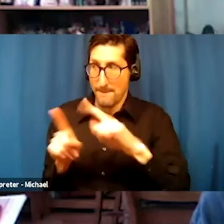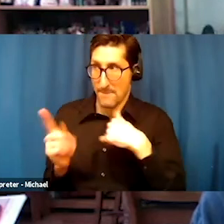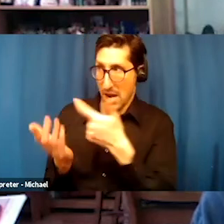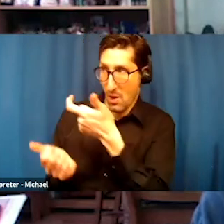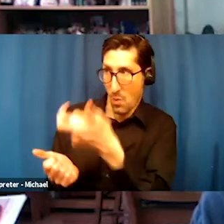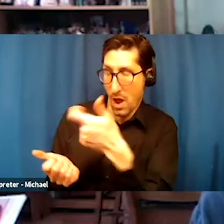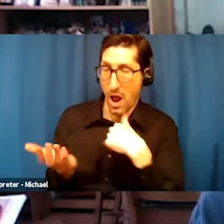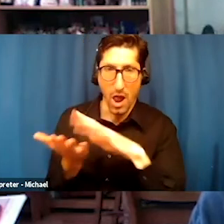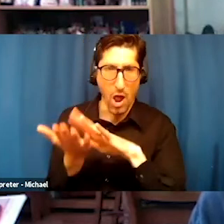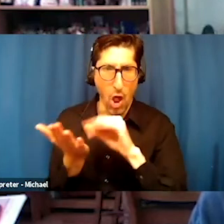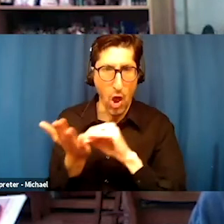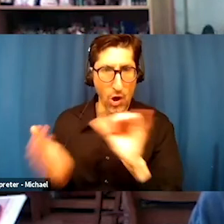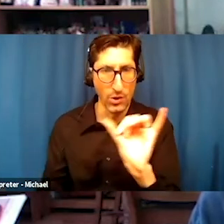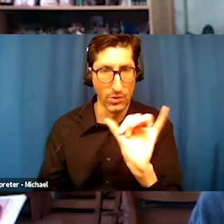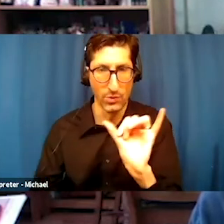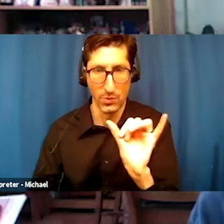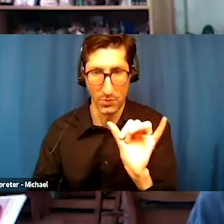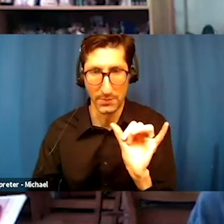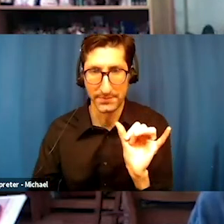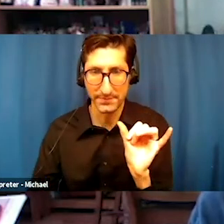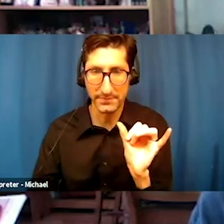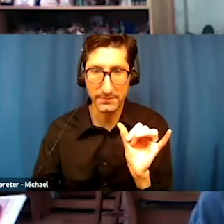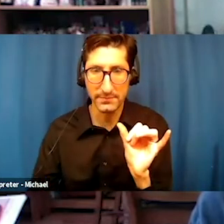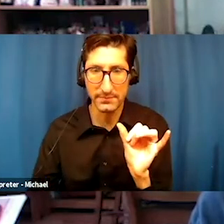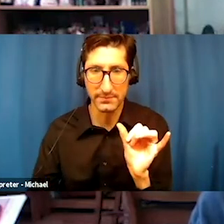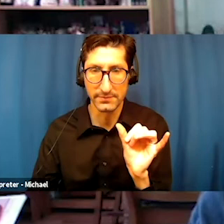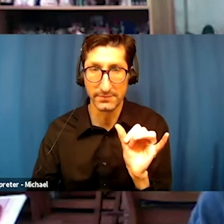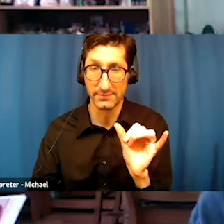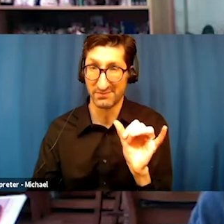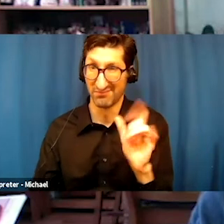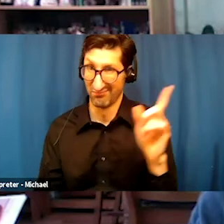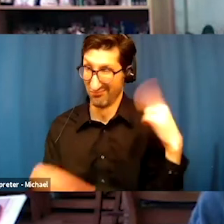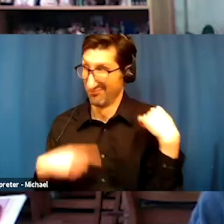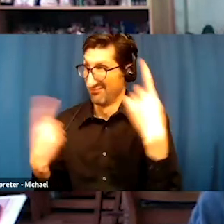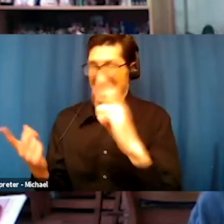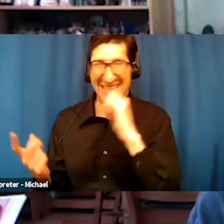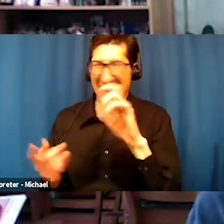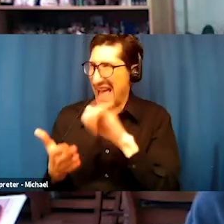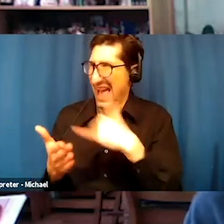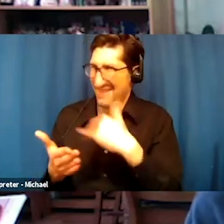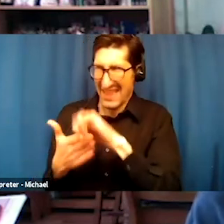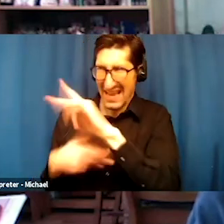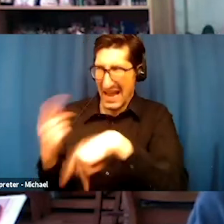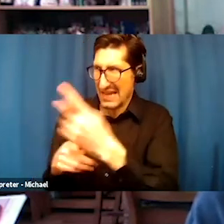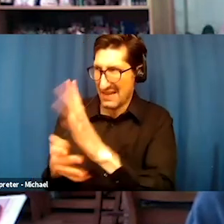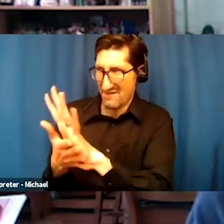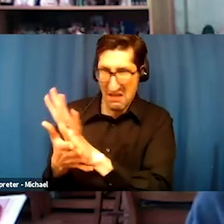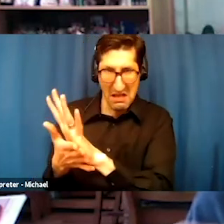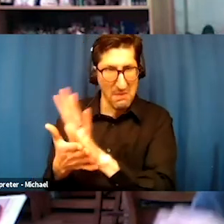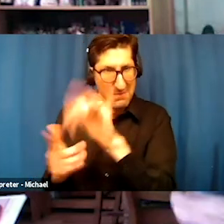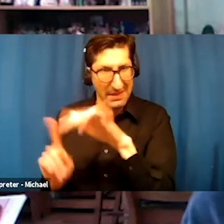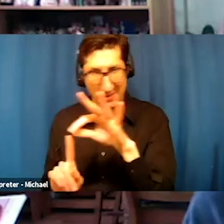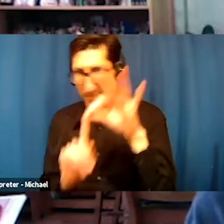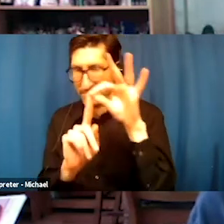um, uh, not something that has existed up till now and really helps give sort of a,